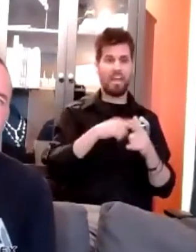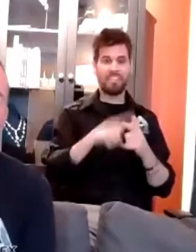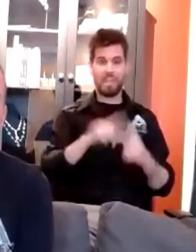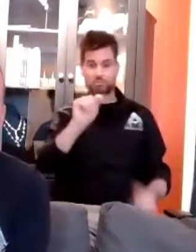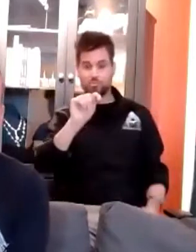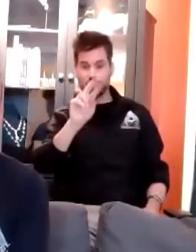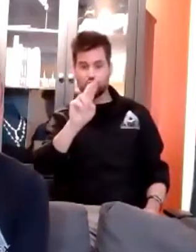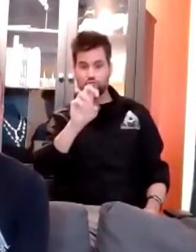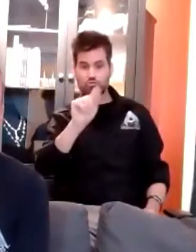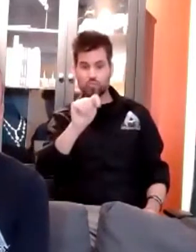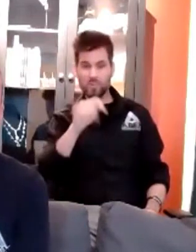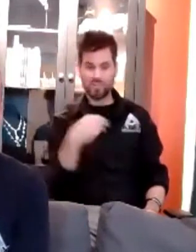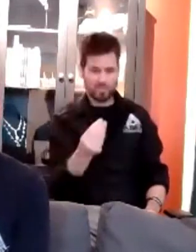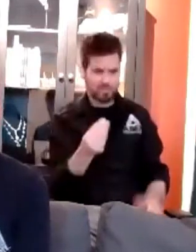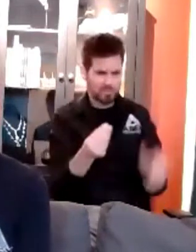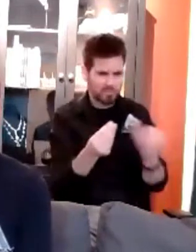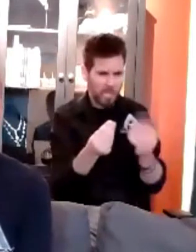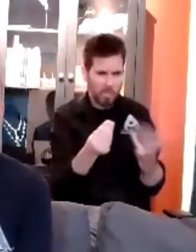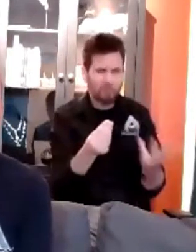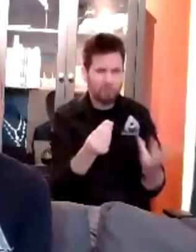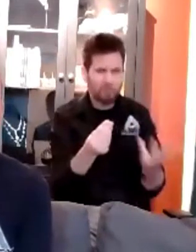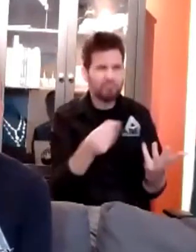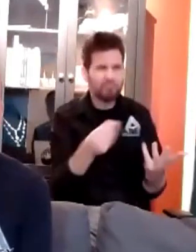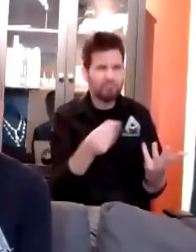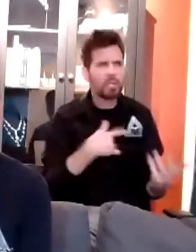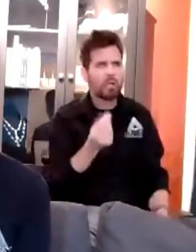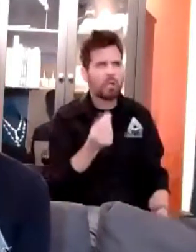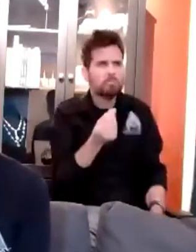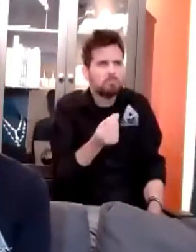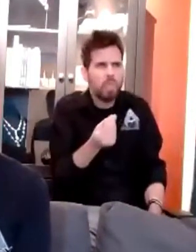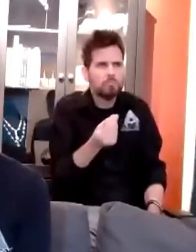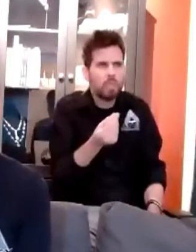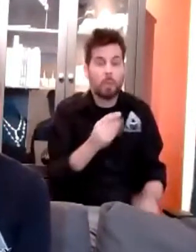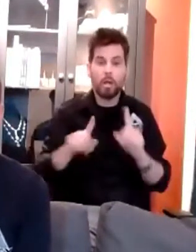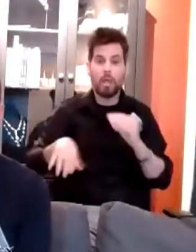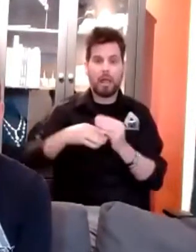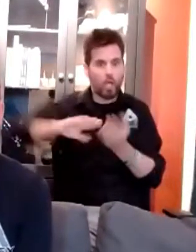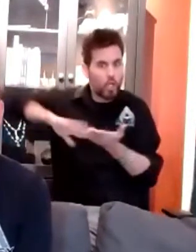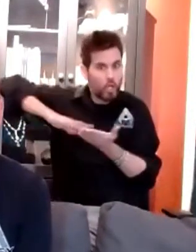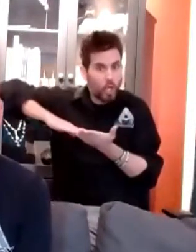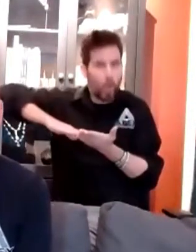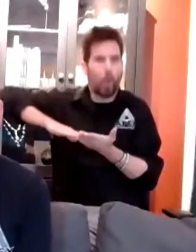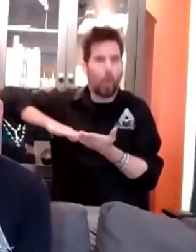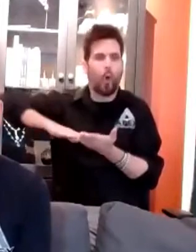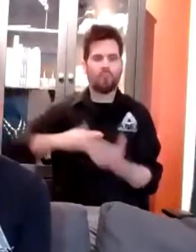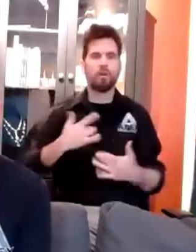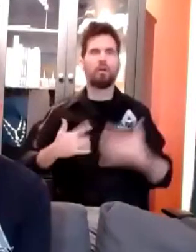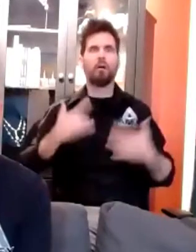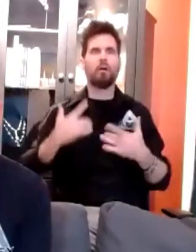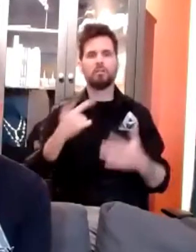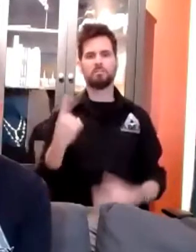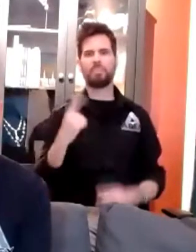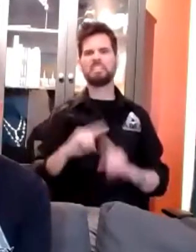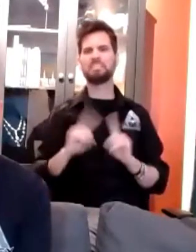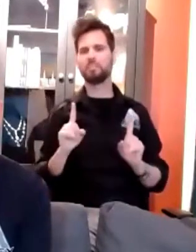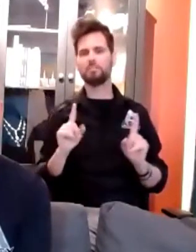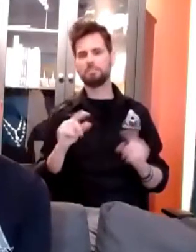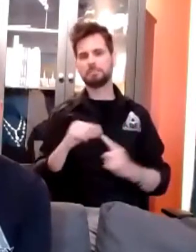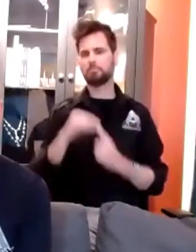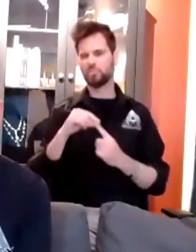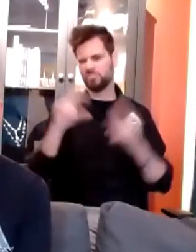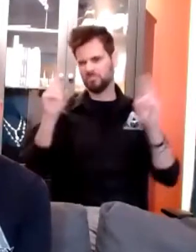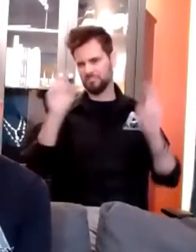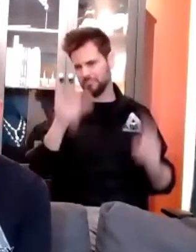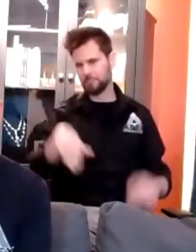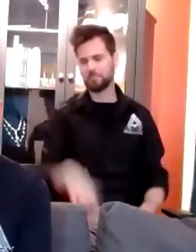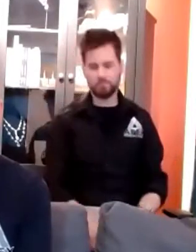special. Exciting, flavor-wise and smell-wise. Yeah. Another question is the